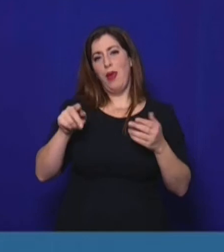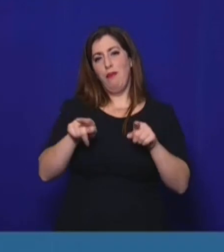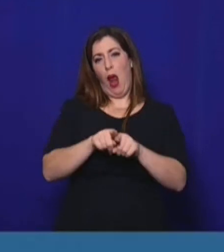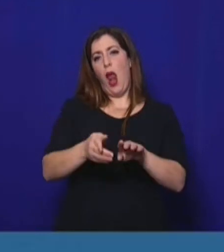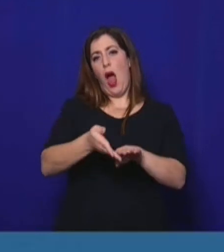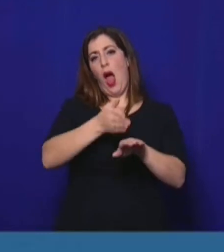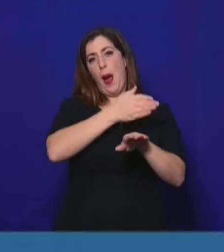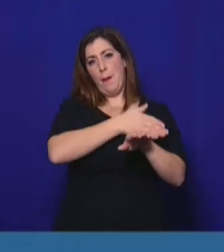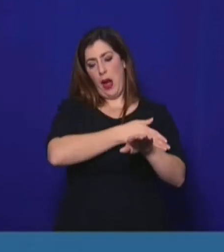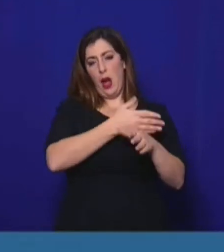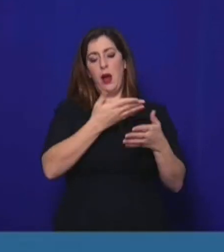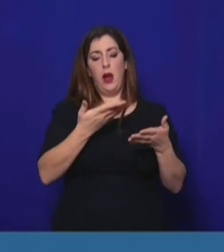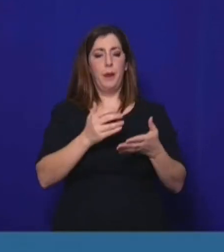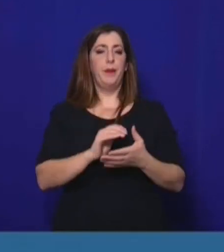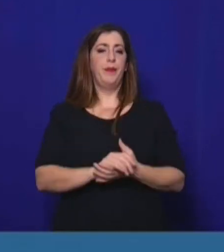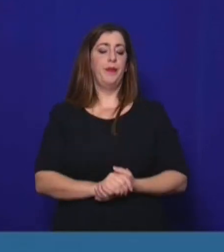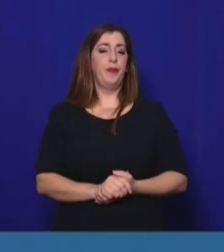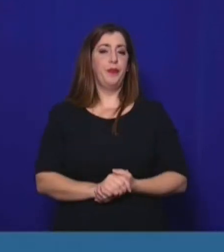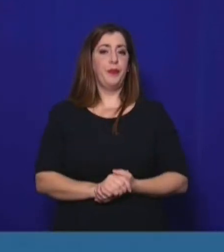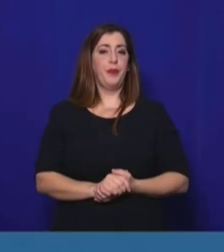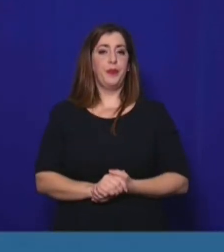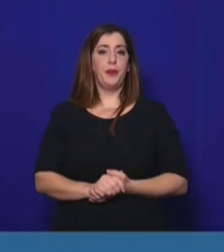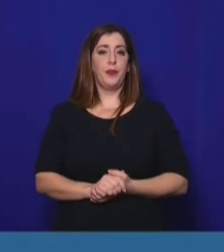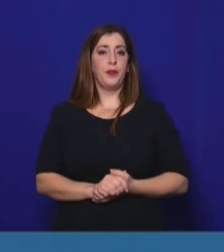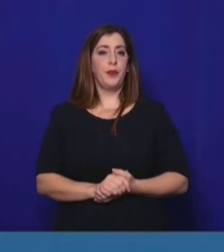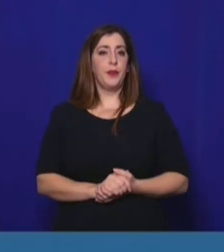kienu għalqu għal festi tal-miliet.